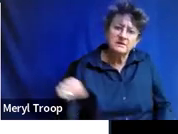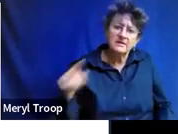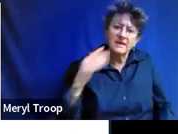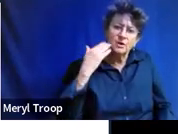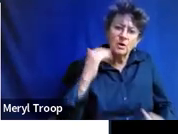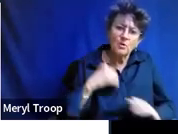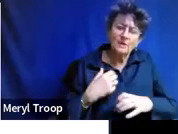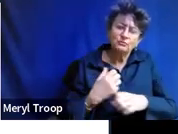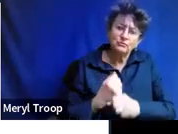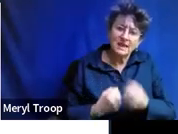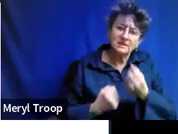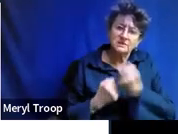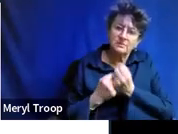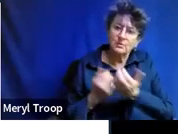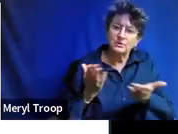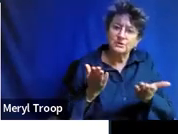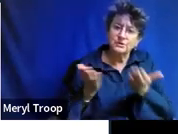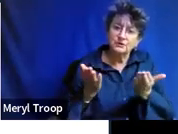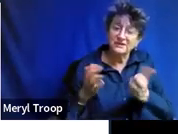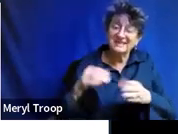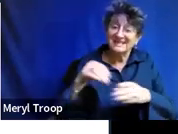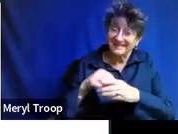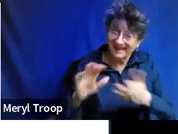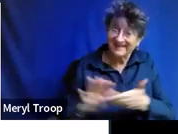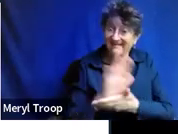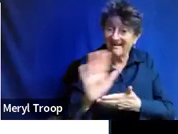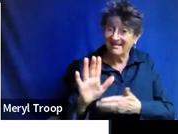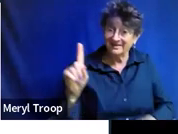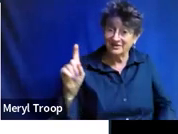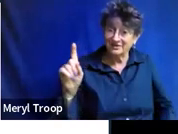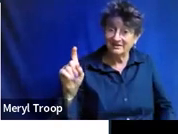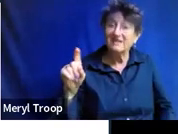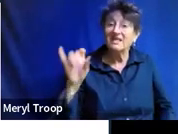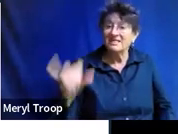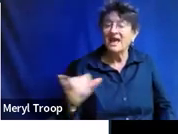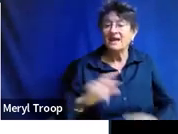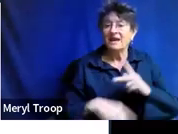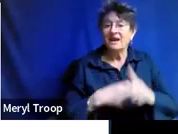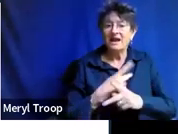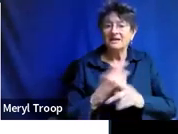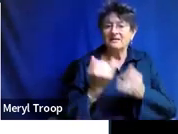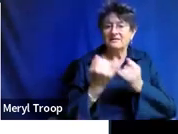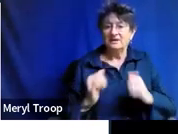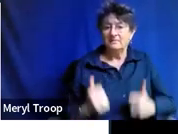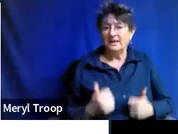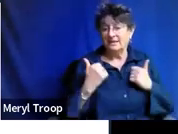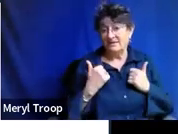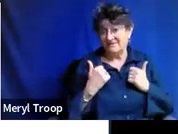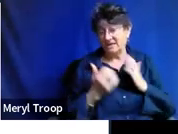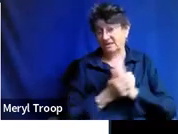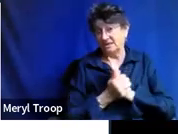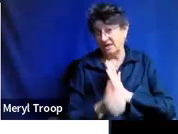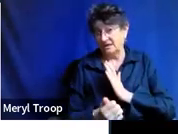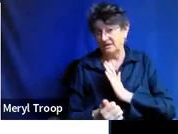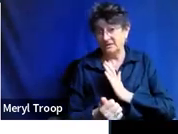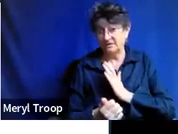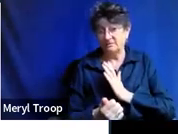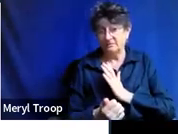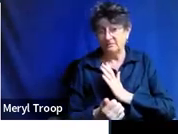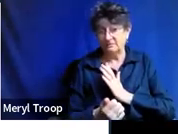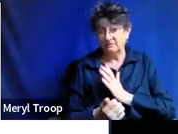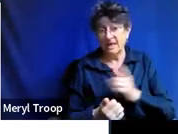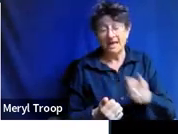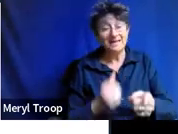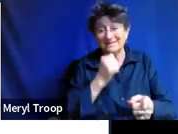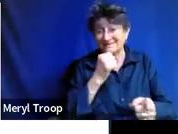support services at their college? That kind of thing. So that's not necessarily just